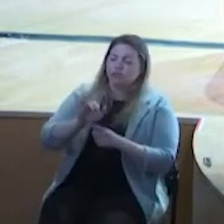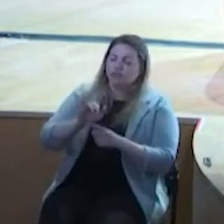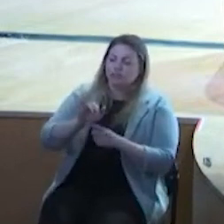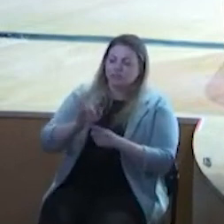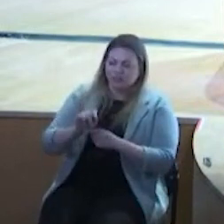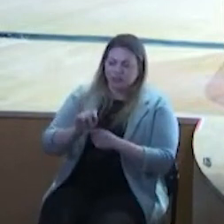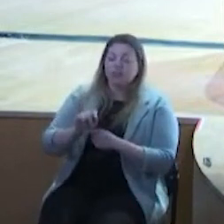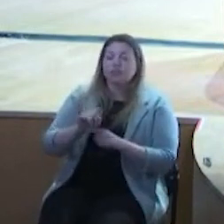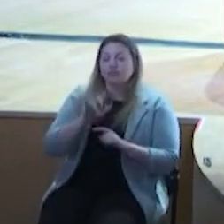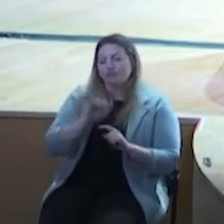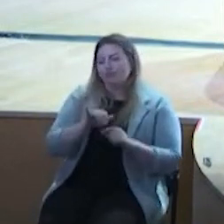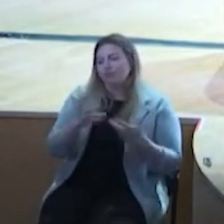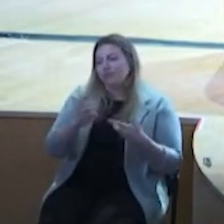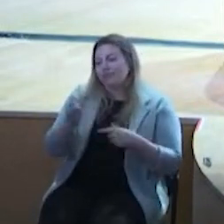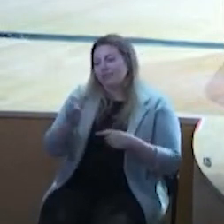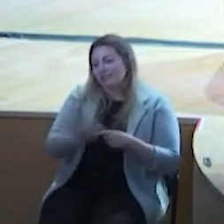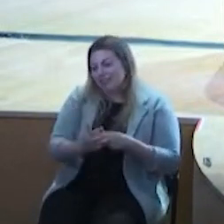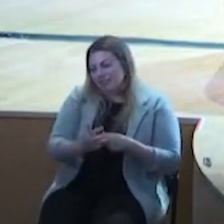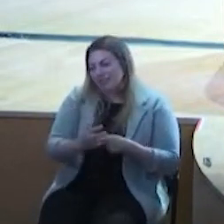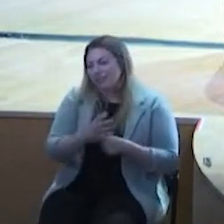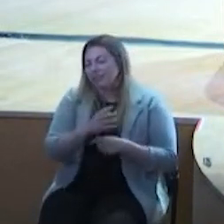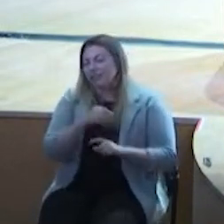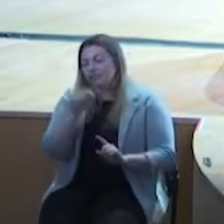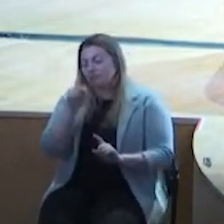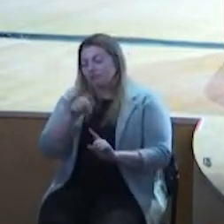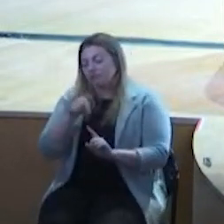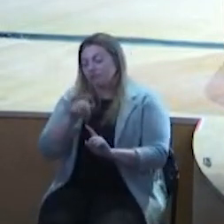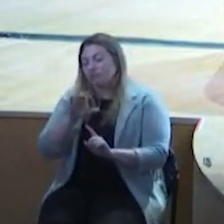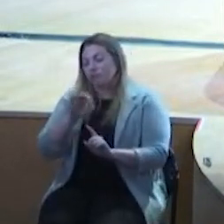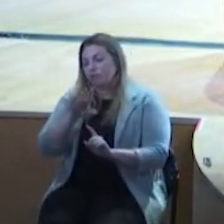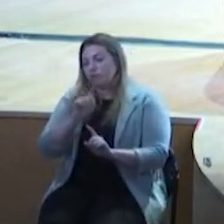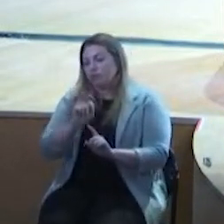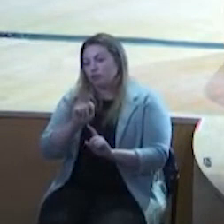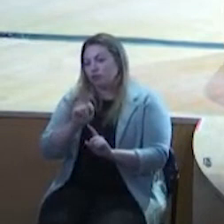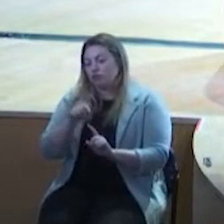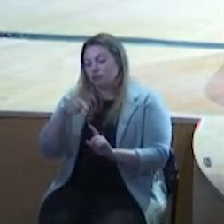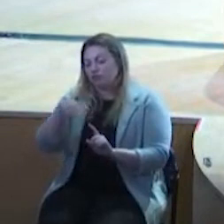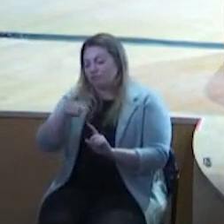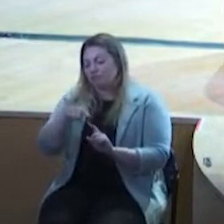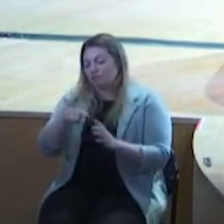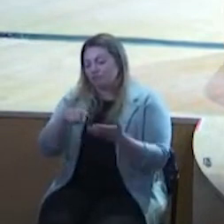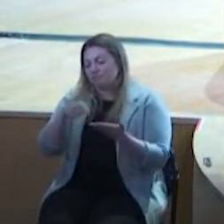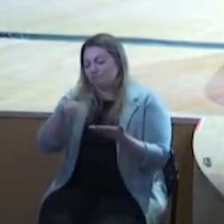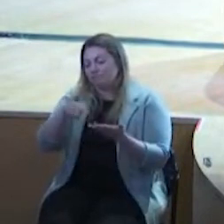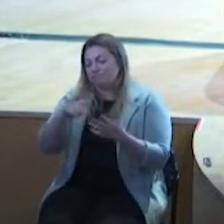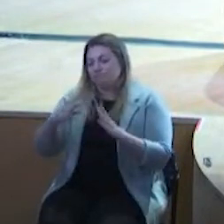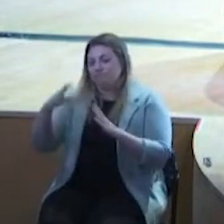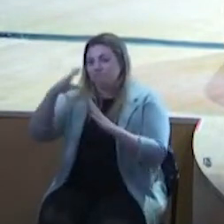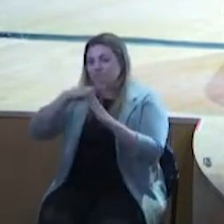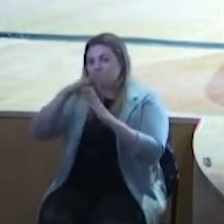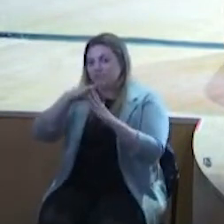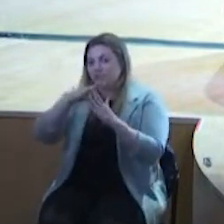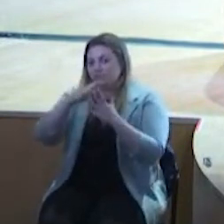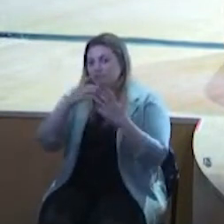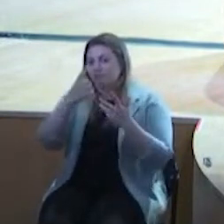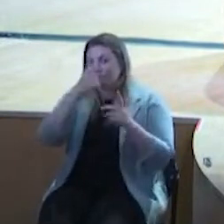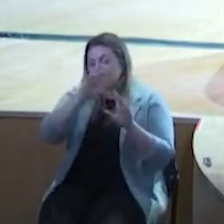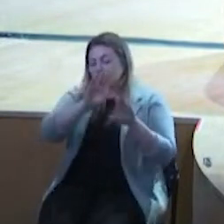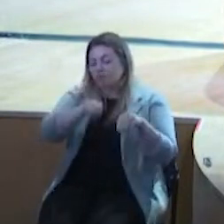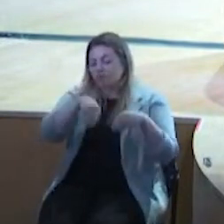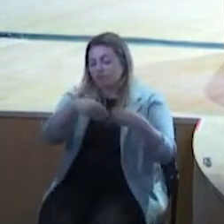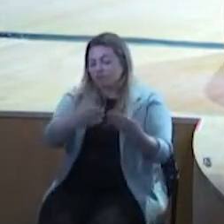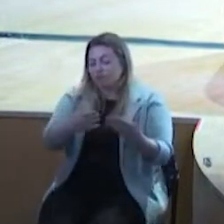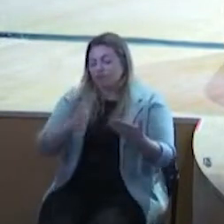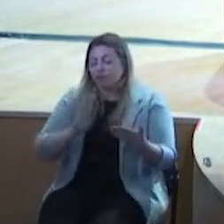the CRIT farms being the top of the chain to provide